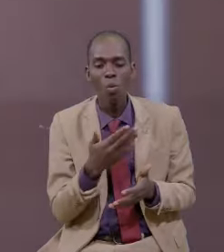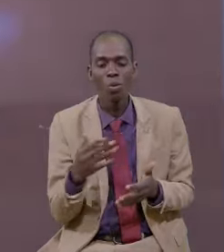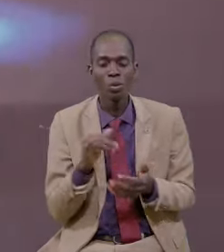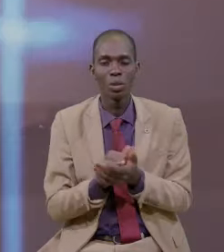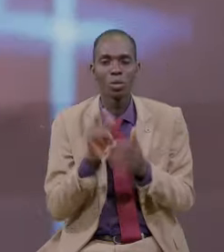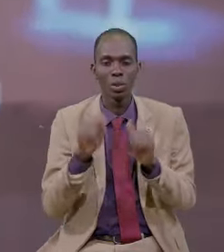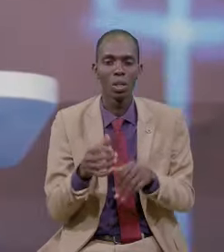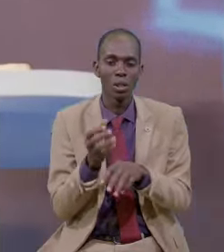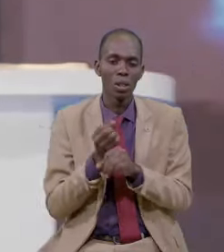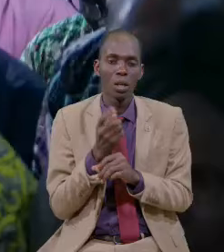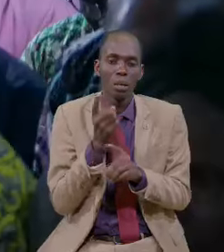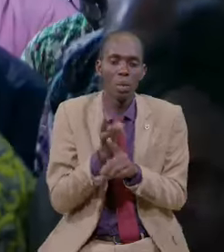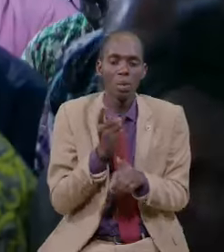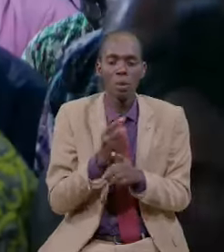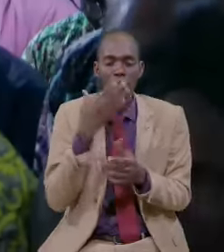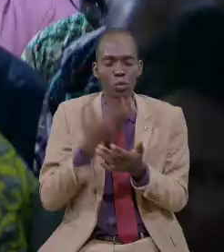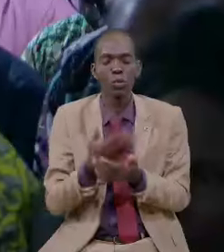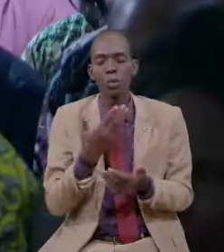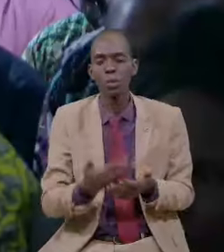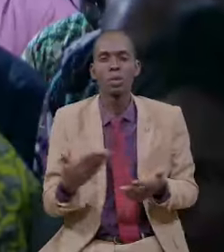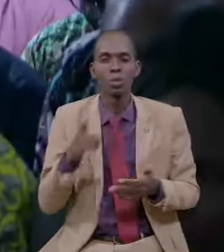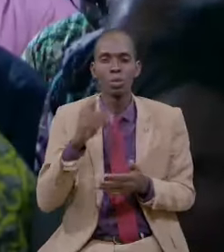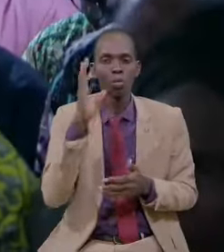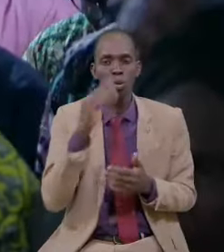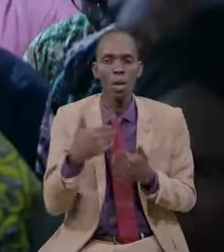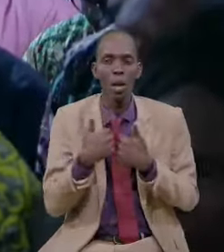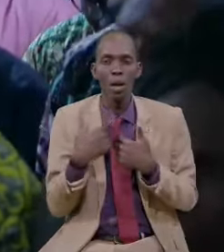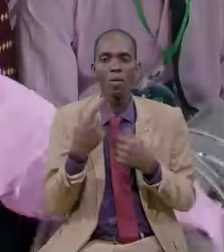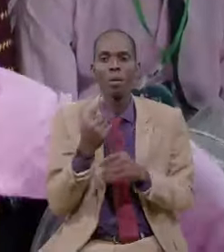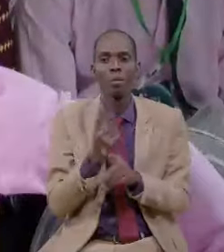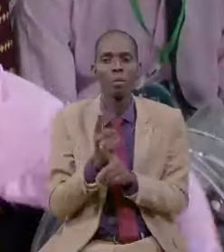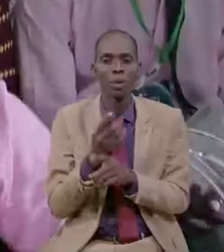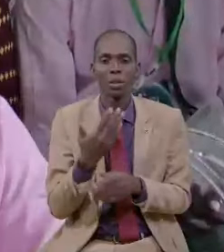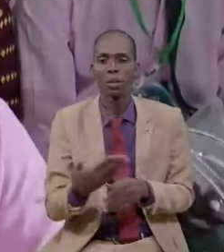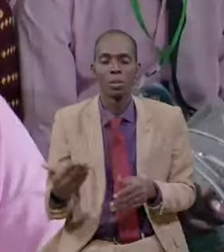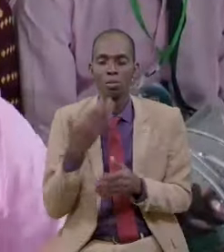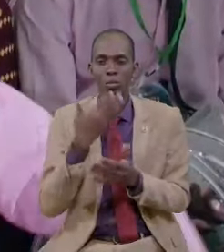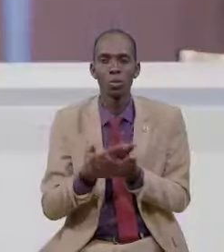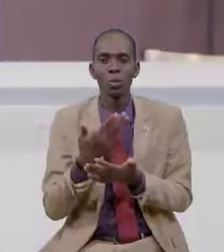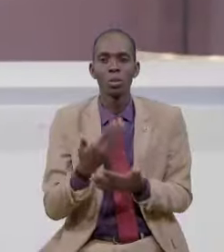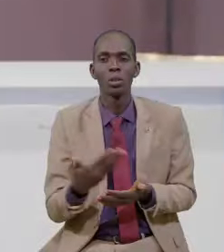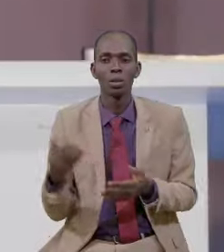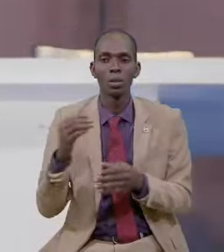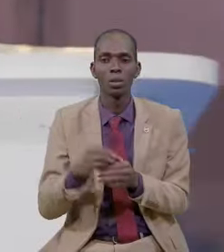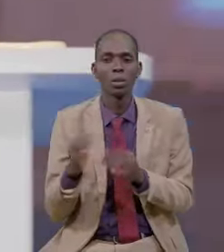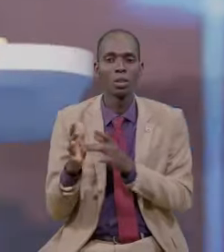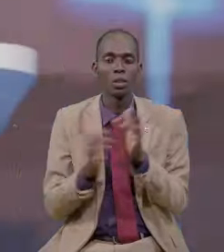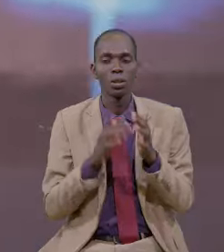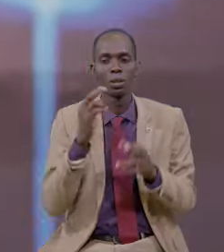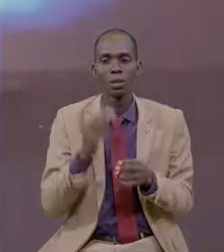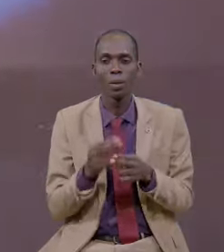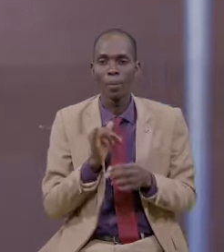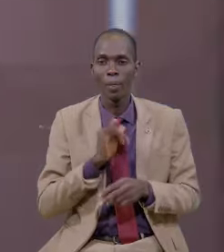thing. You'll have the right thing. Amen. I say you'll have the right thing. Amen. I must tell you